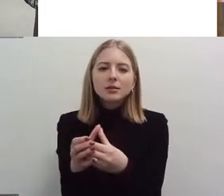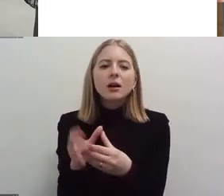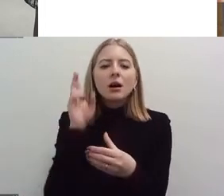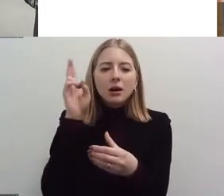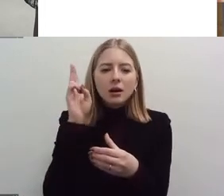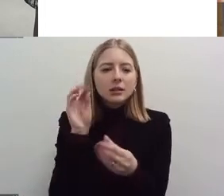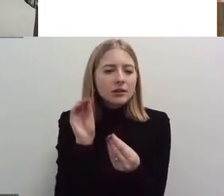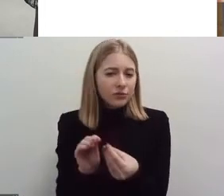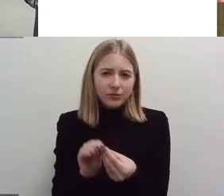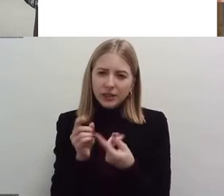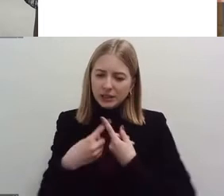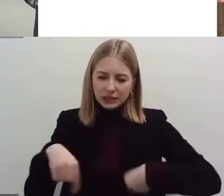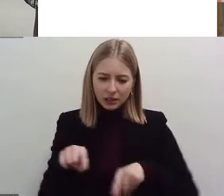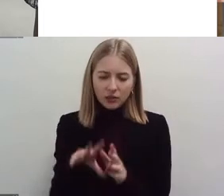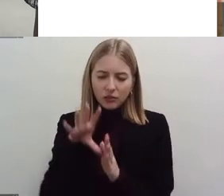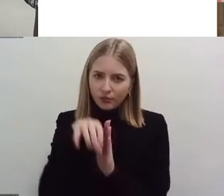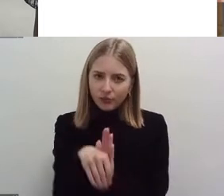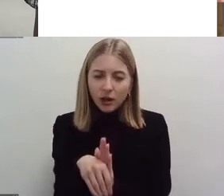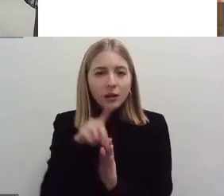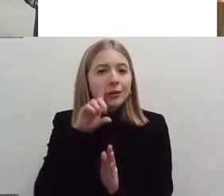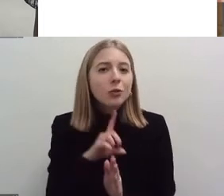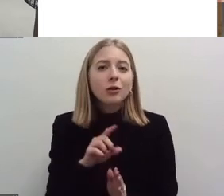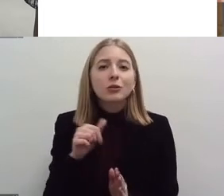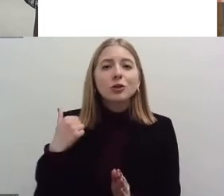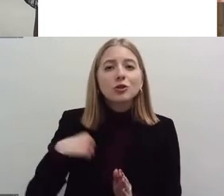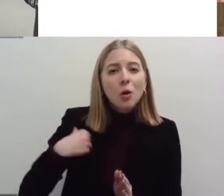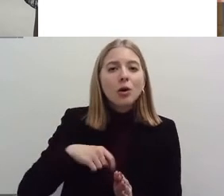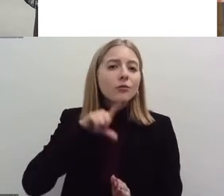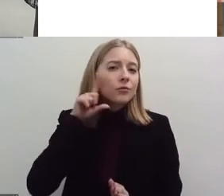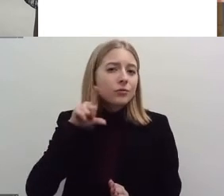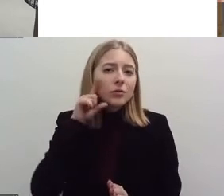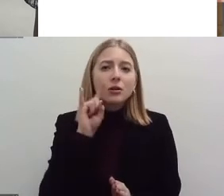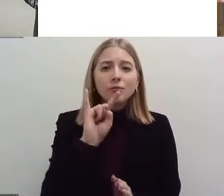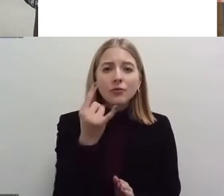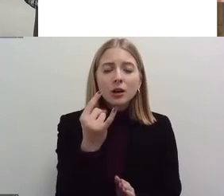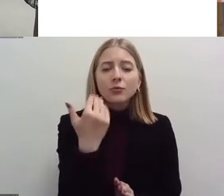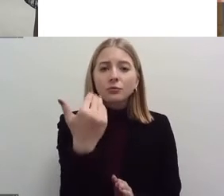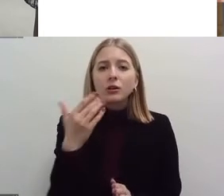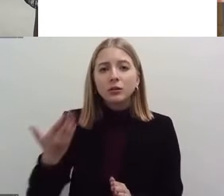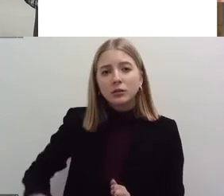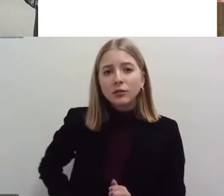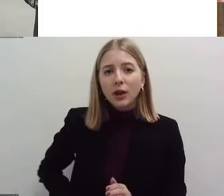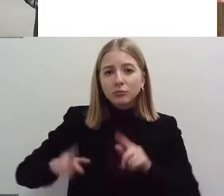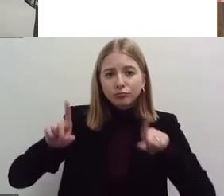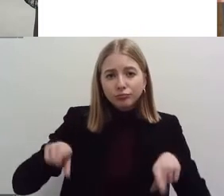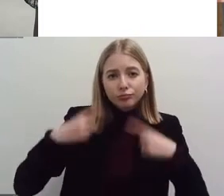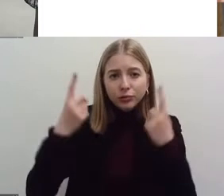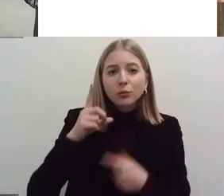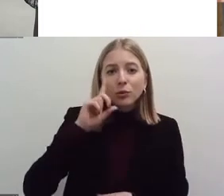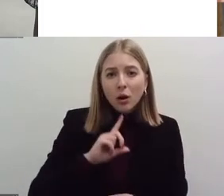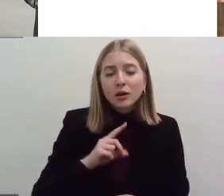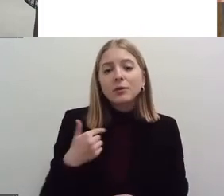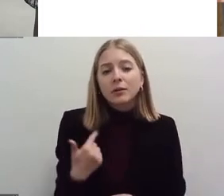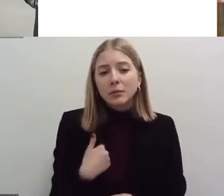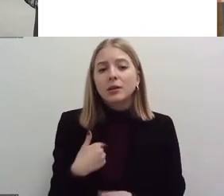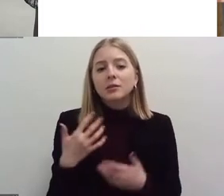know for a fact that with our baggage and life experience, we tend to take a longer time than what would constitute a normal rate.